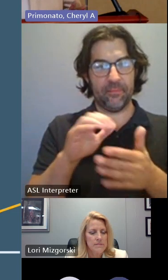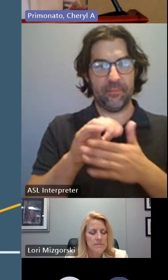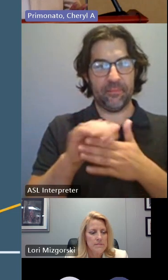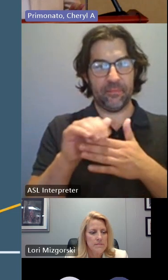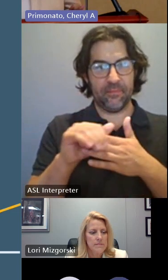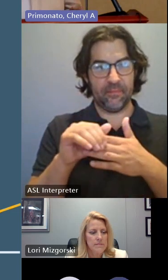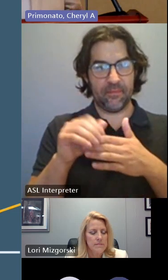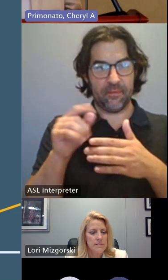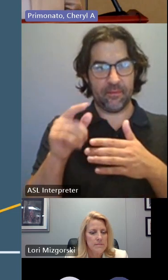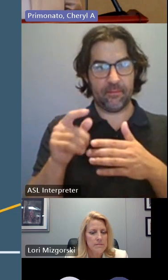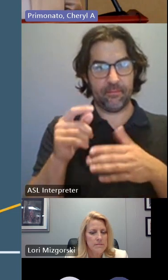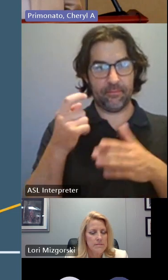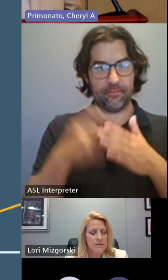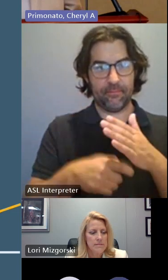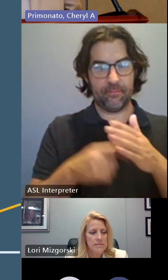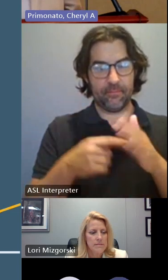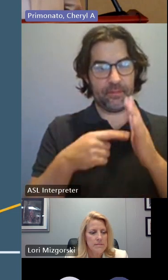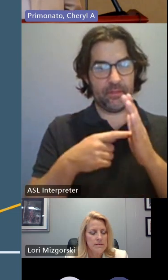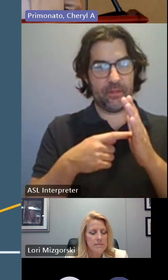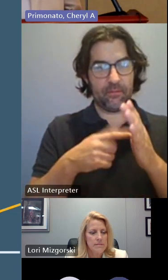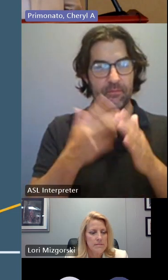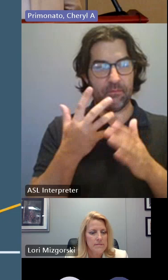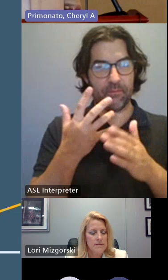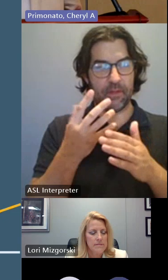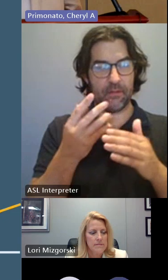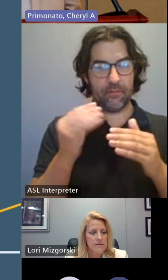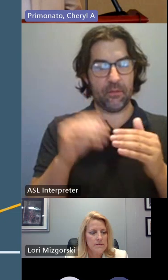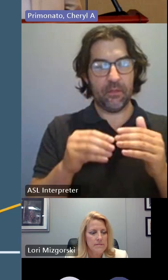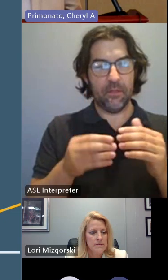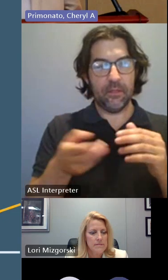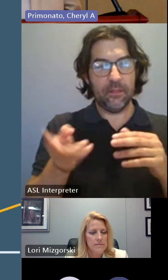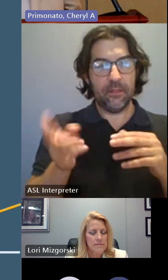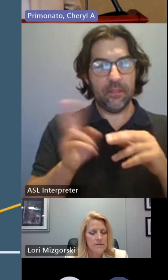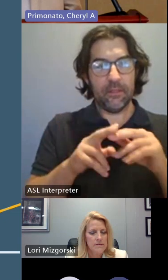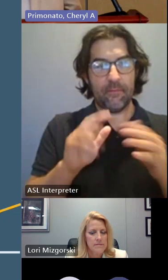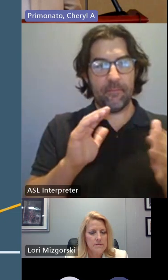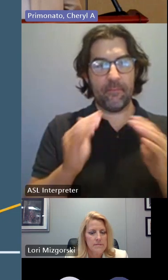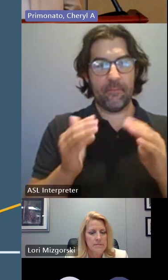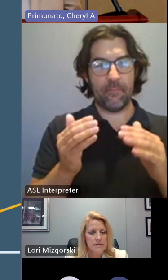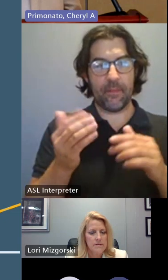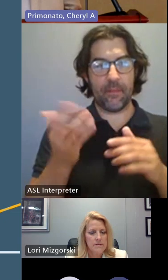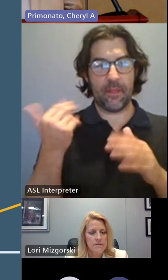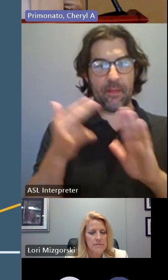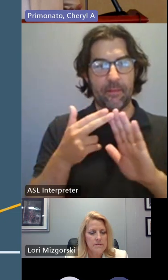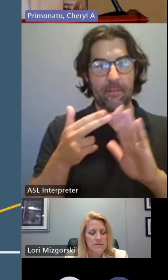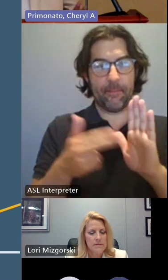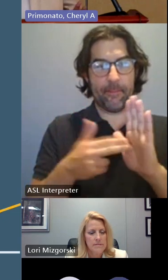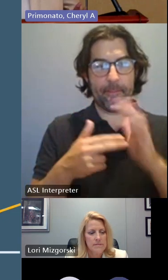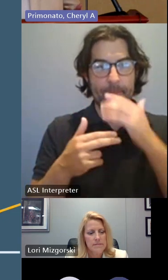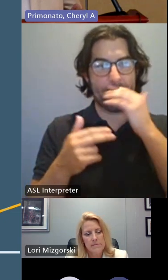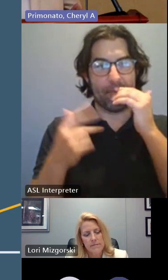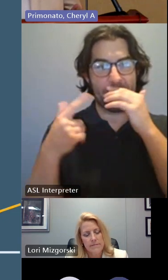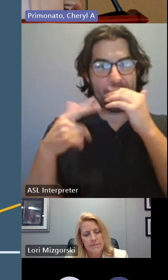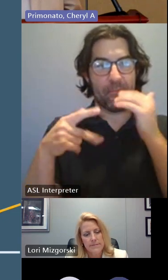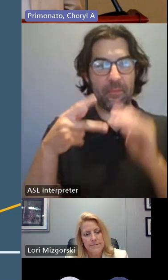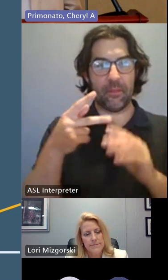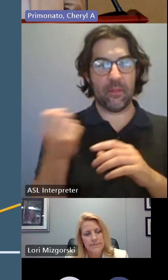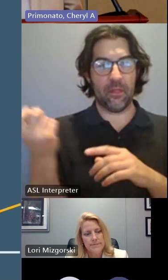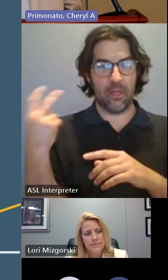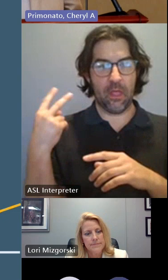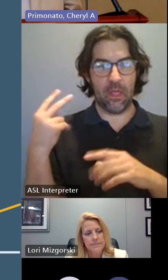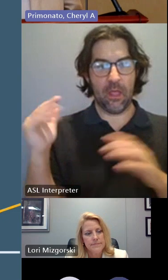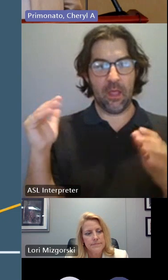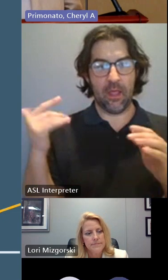$131,600. This price represents a 5% increase over the previous contract prices for these products 2 years